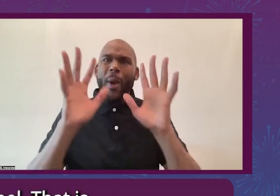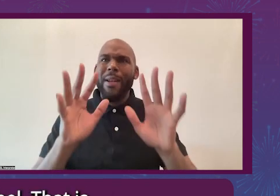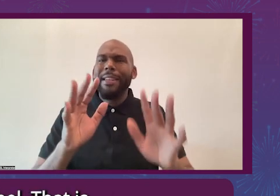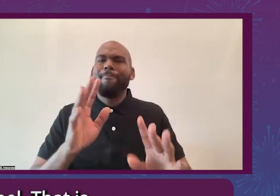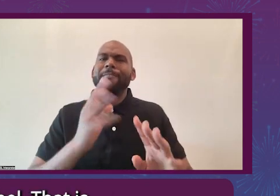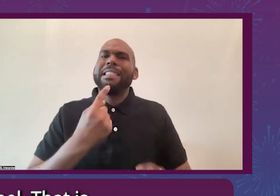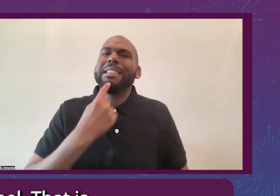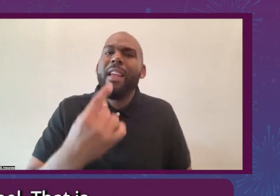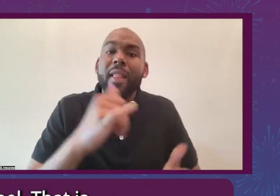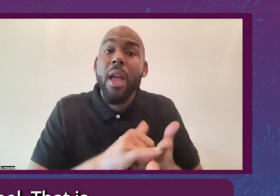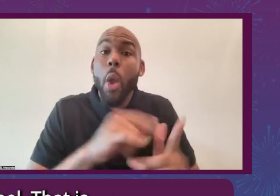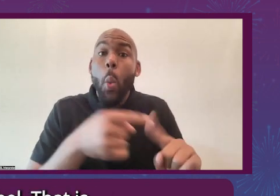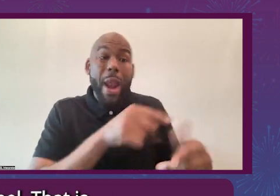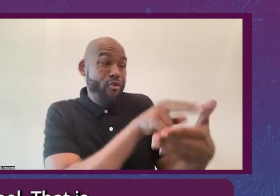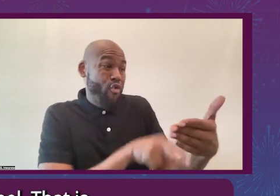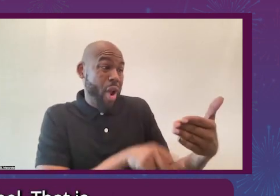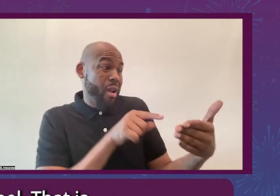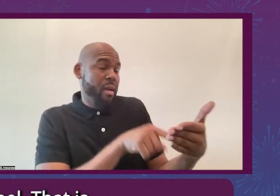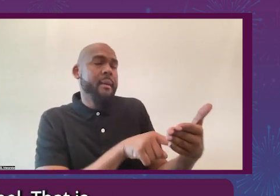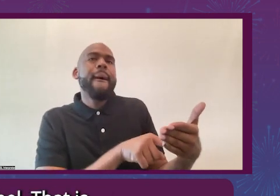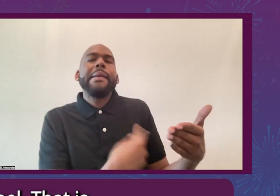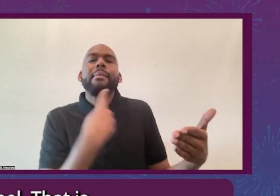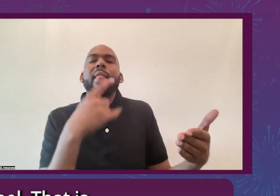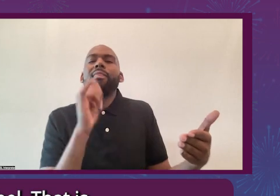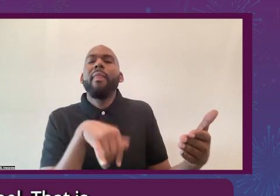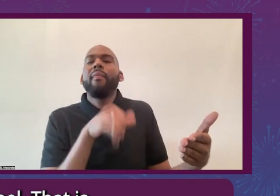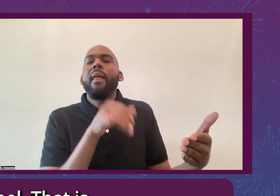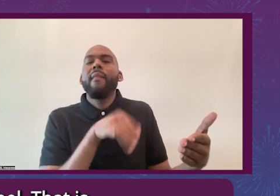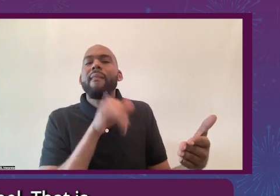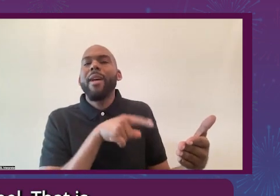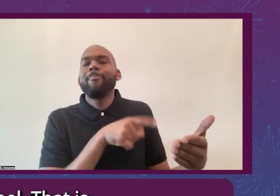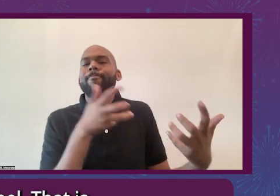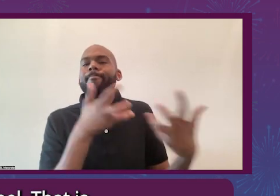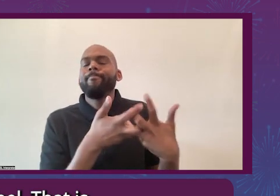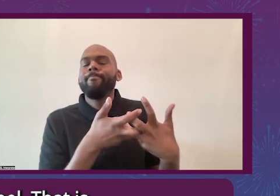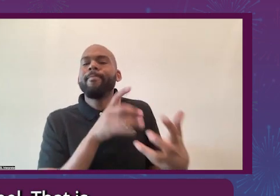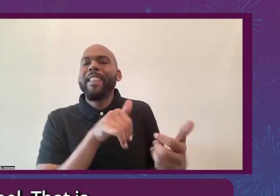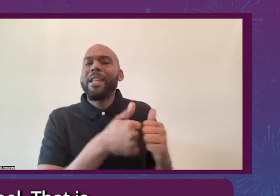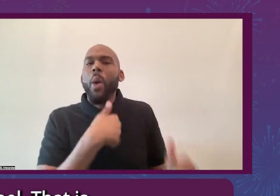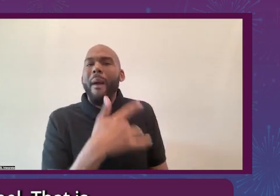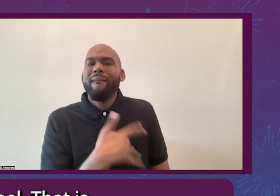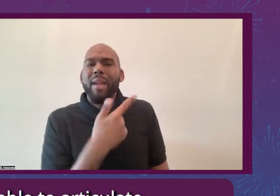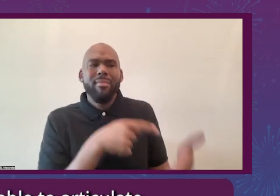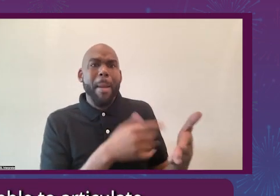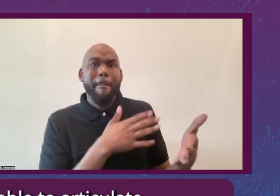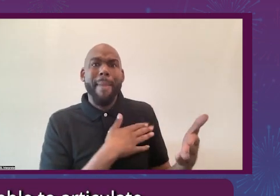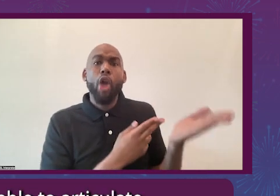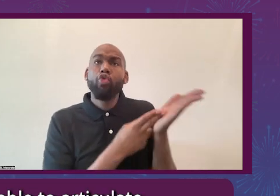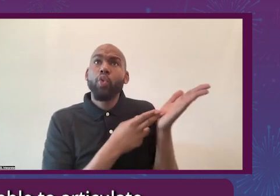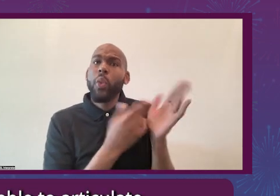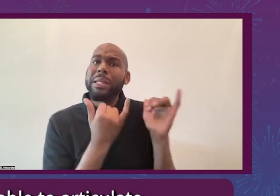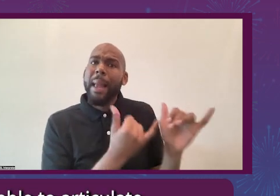like, that is it. That's how I feel. That is my truth too. And I think that's what Judy